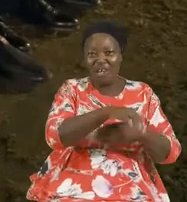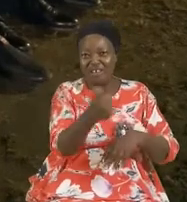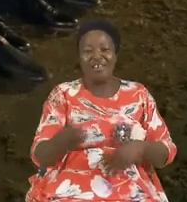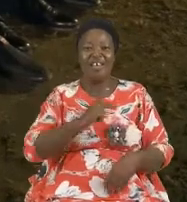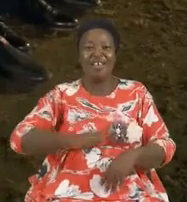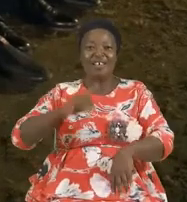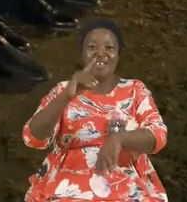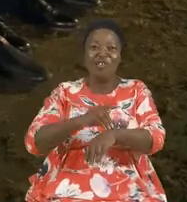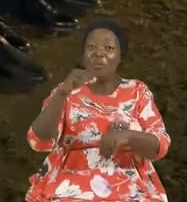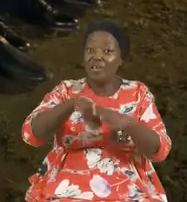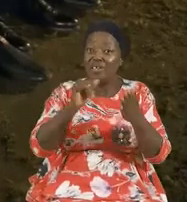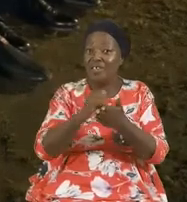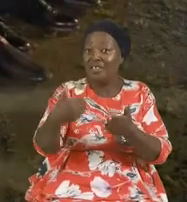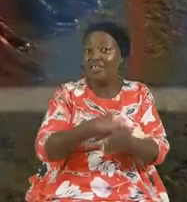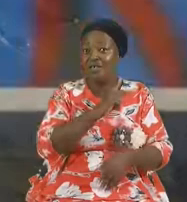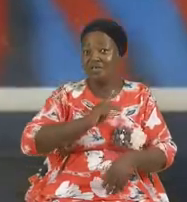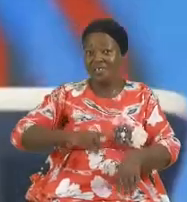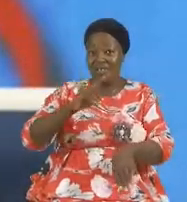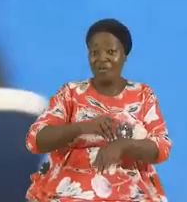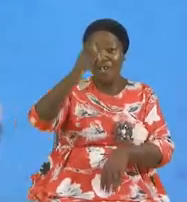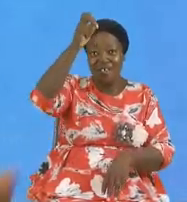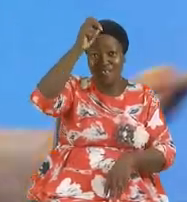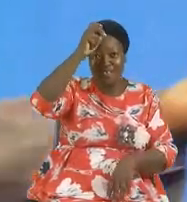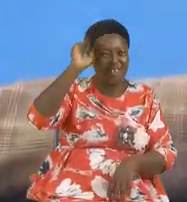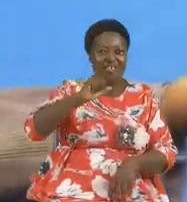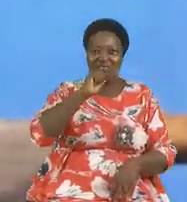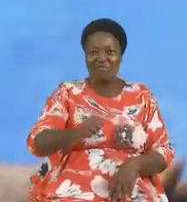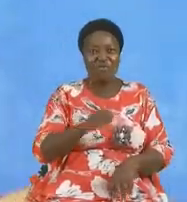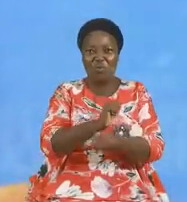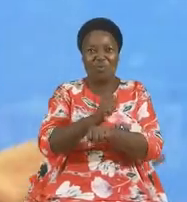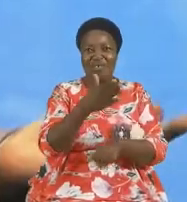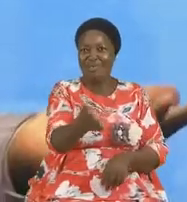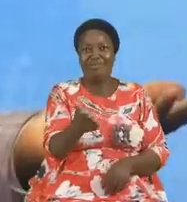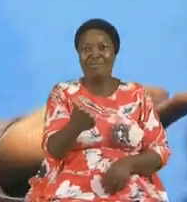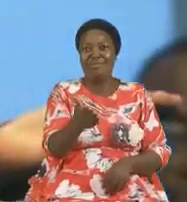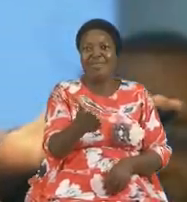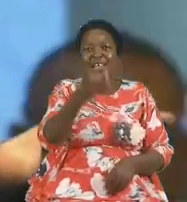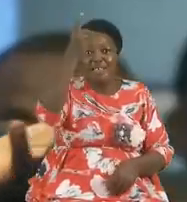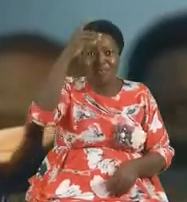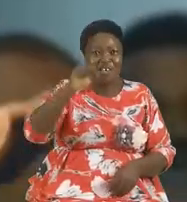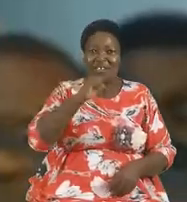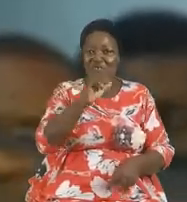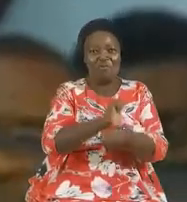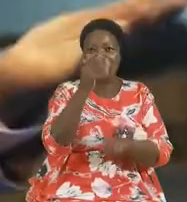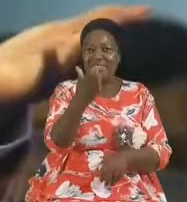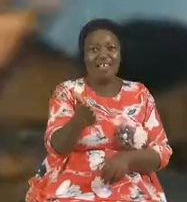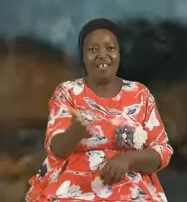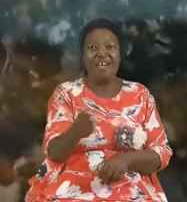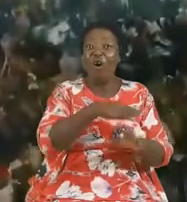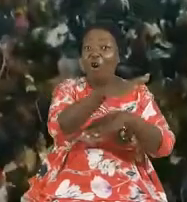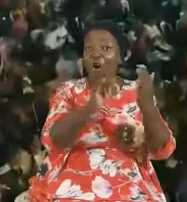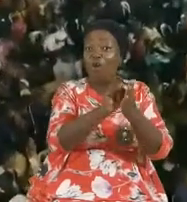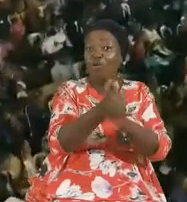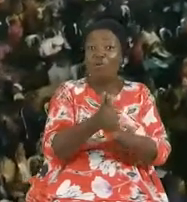aeroplane, and the Lord brings you to another kingdom. In that new kingdom, Satan cannot operate